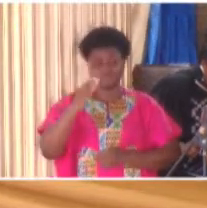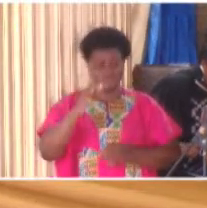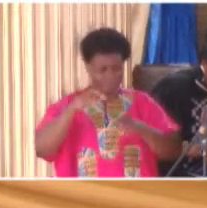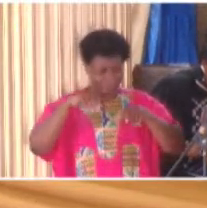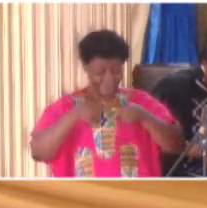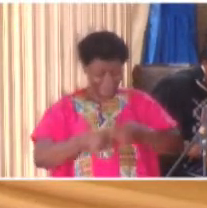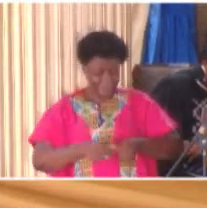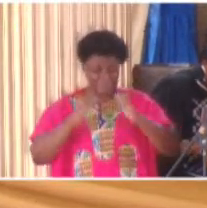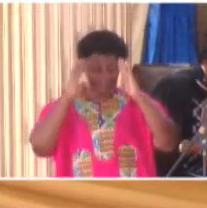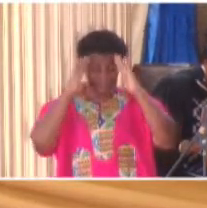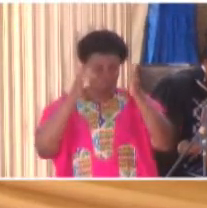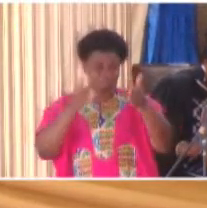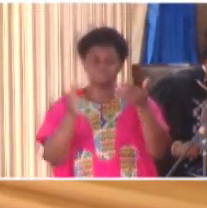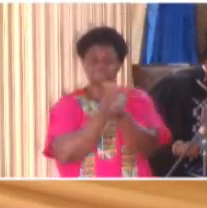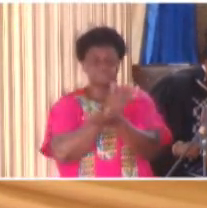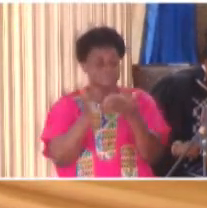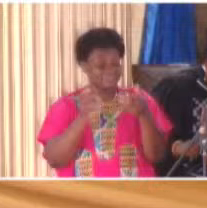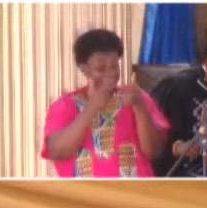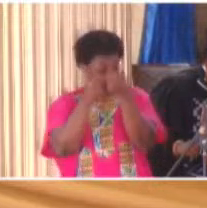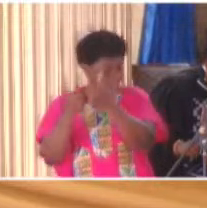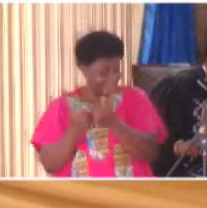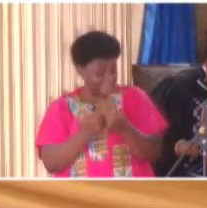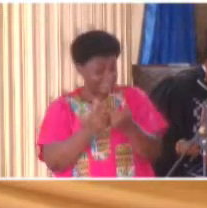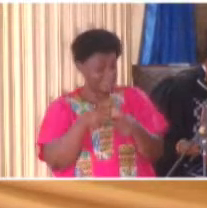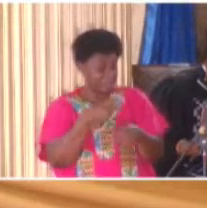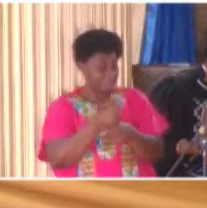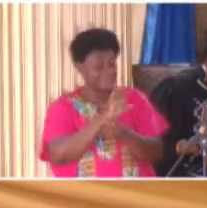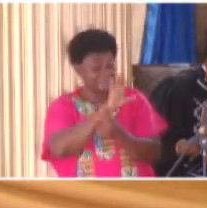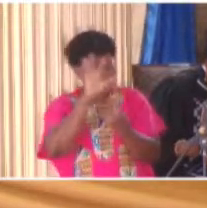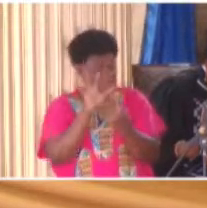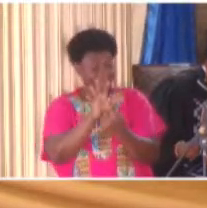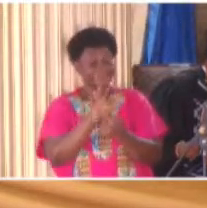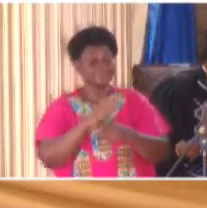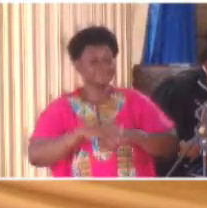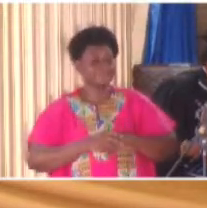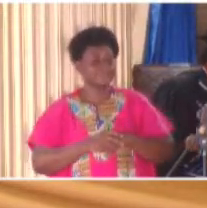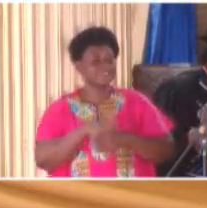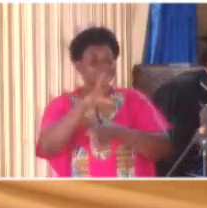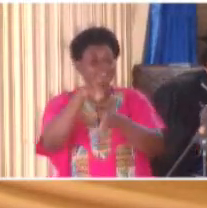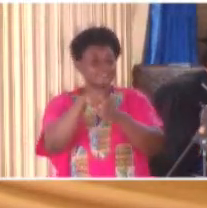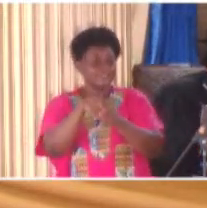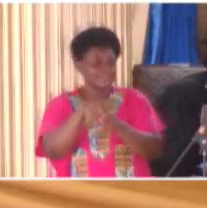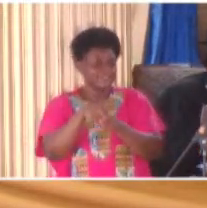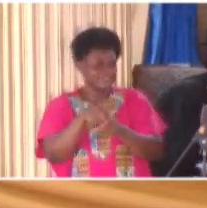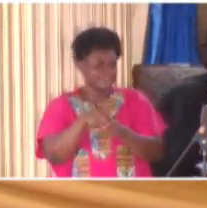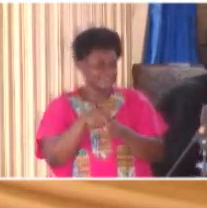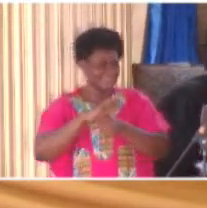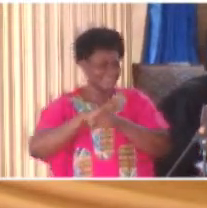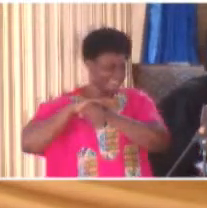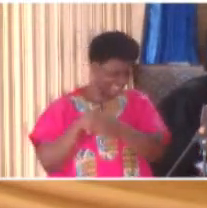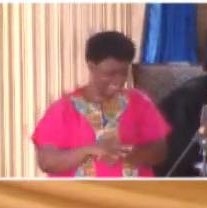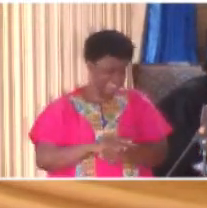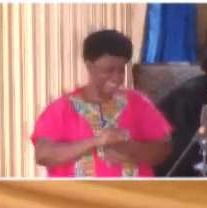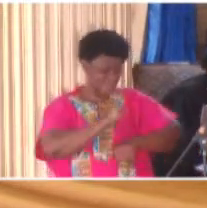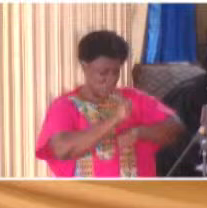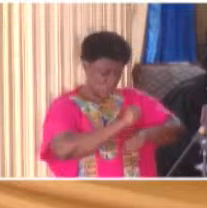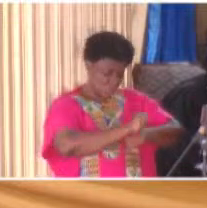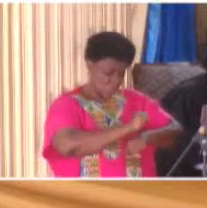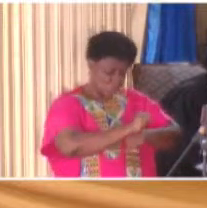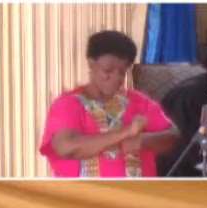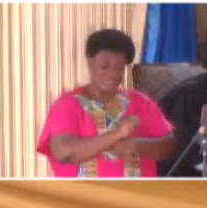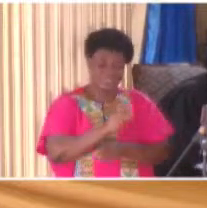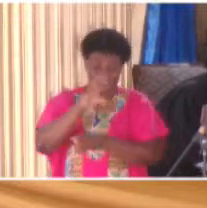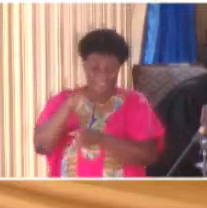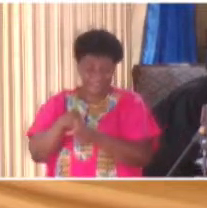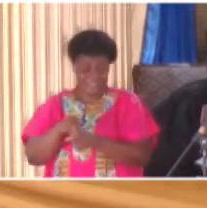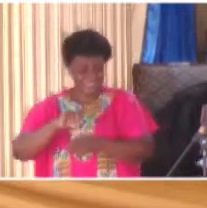focused despite the challenges you may have faced, including the stresses of work, including